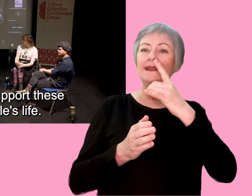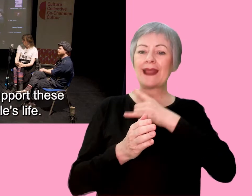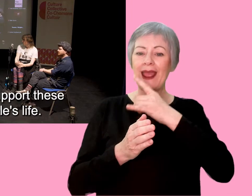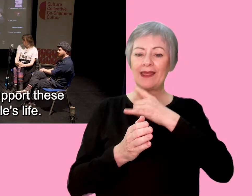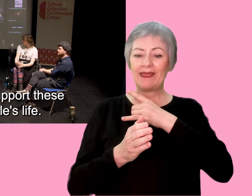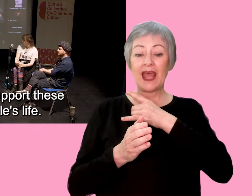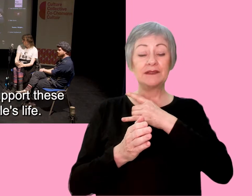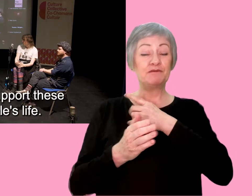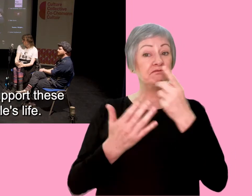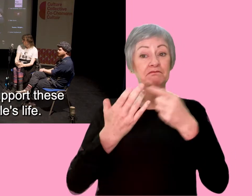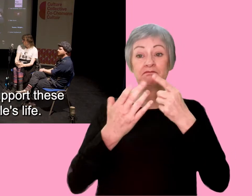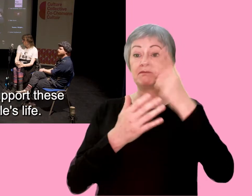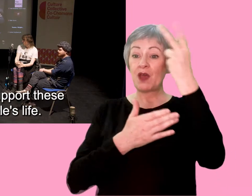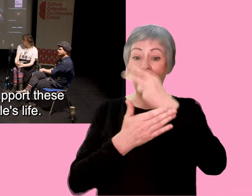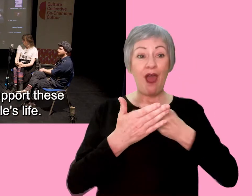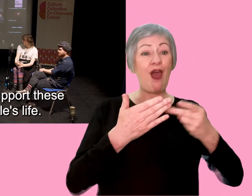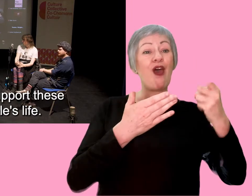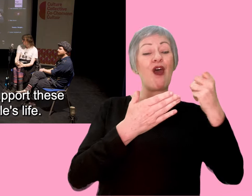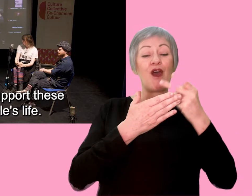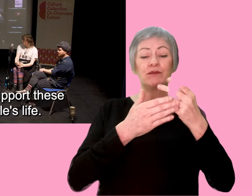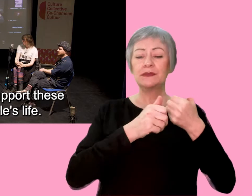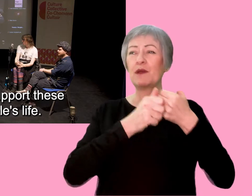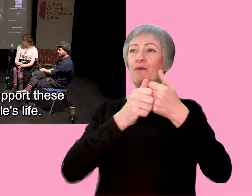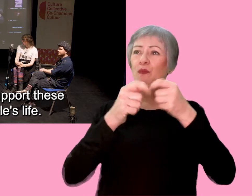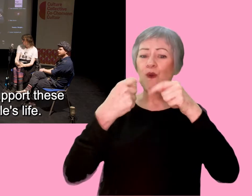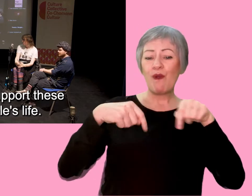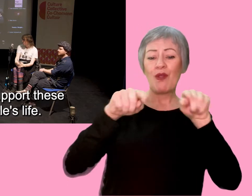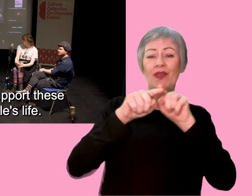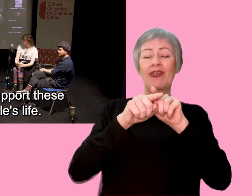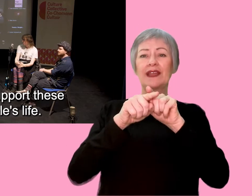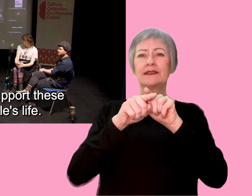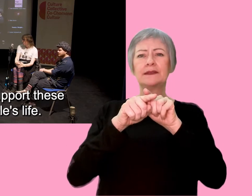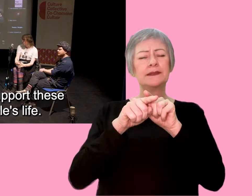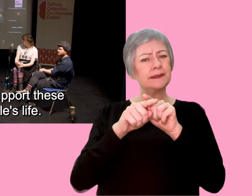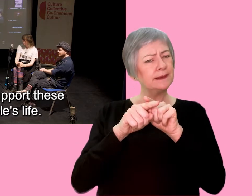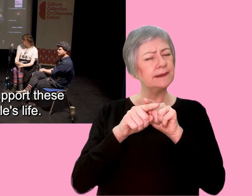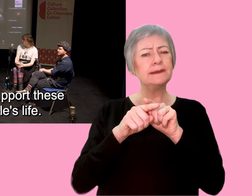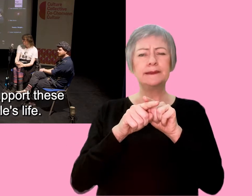and the other artists to support this kind of